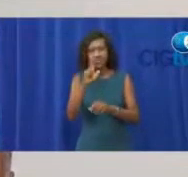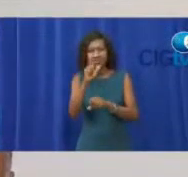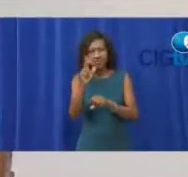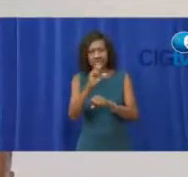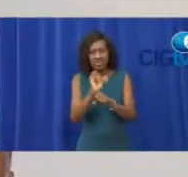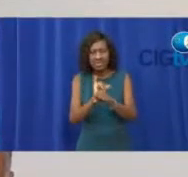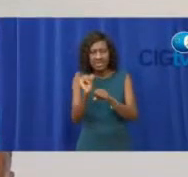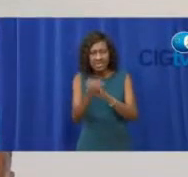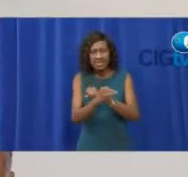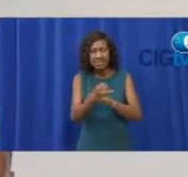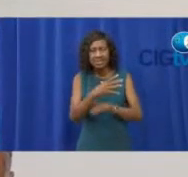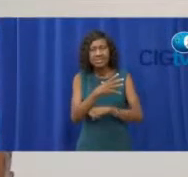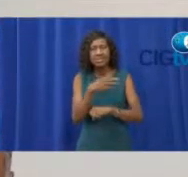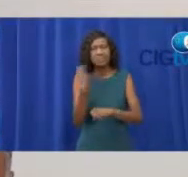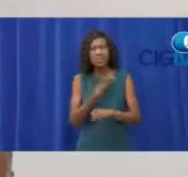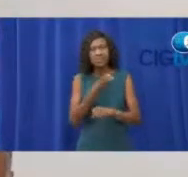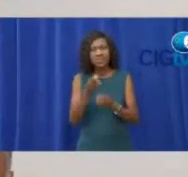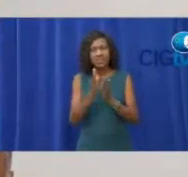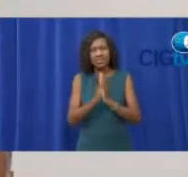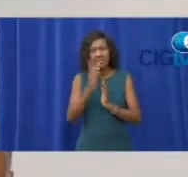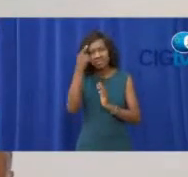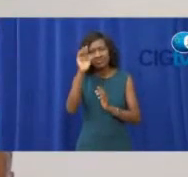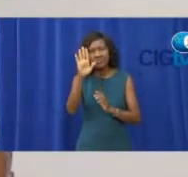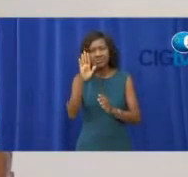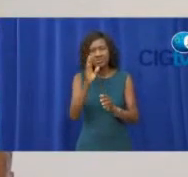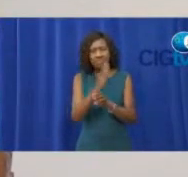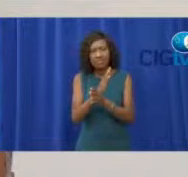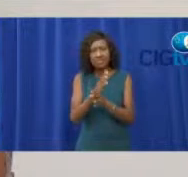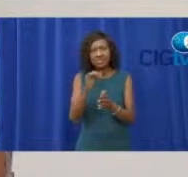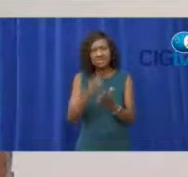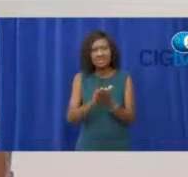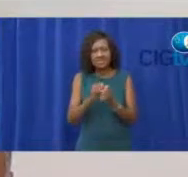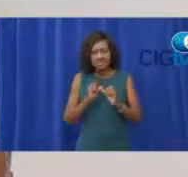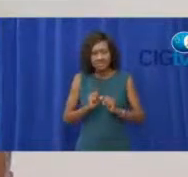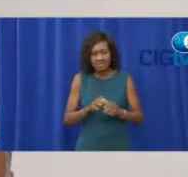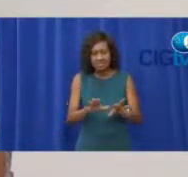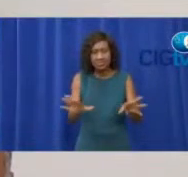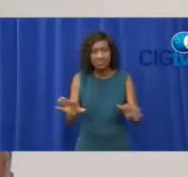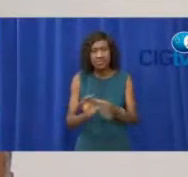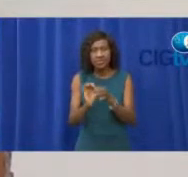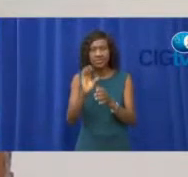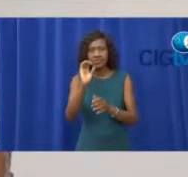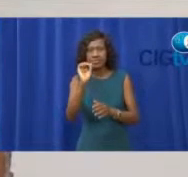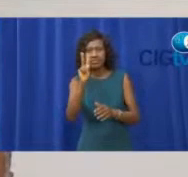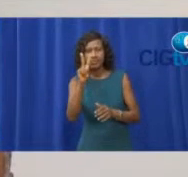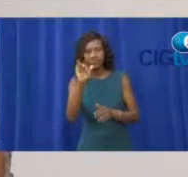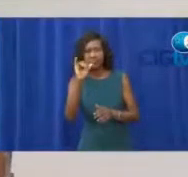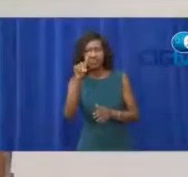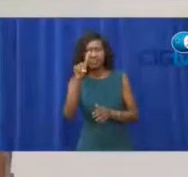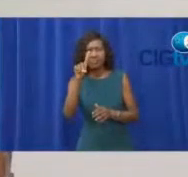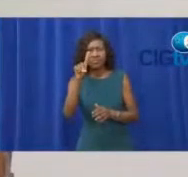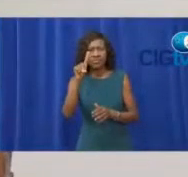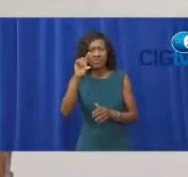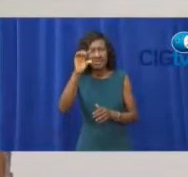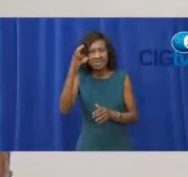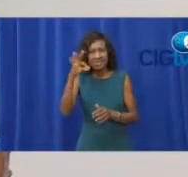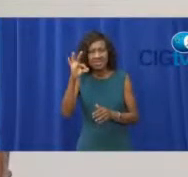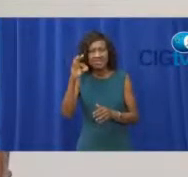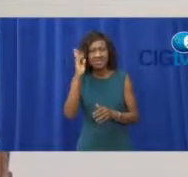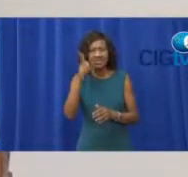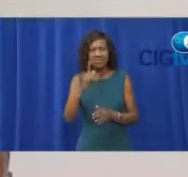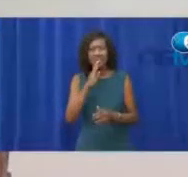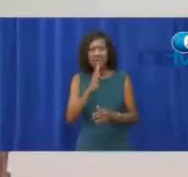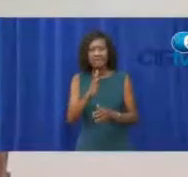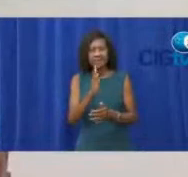your protection so that both the spread of COVID-19 and its impact upon our people will be halted and kept